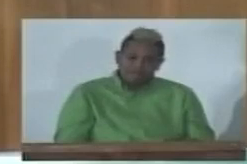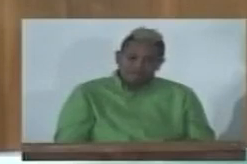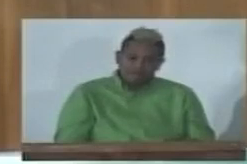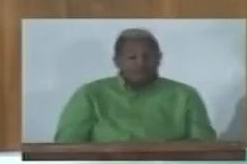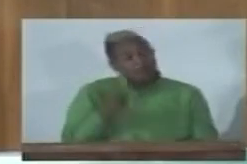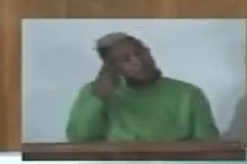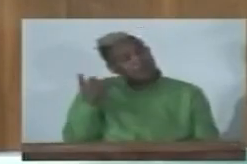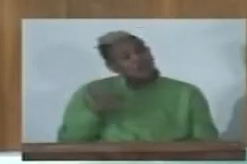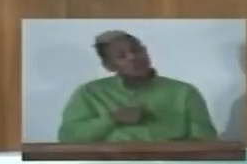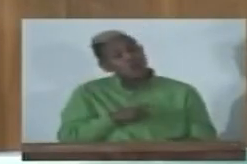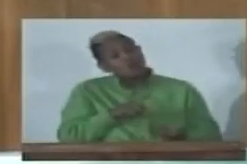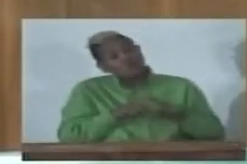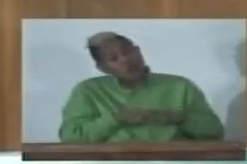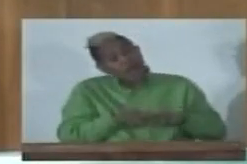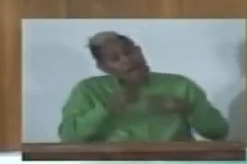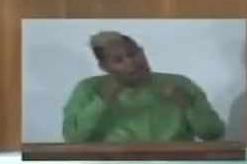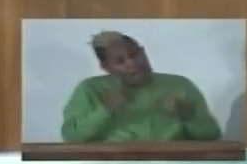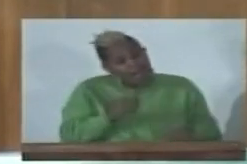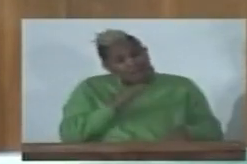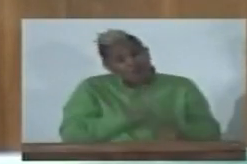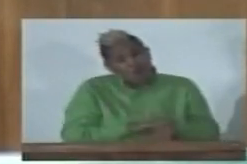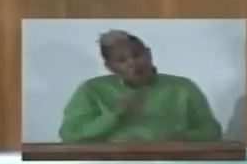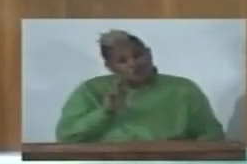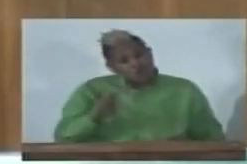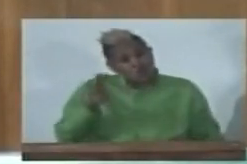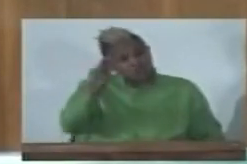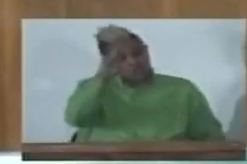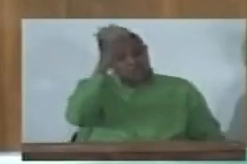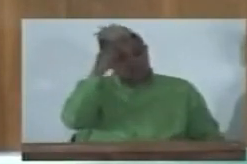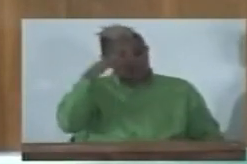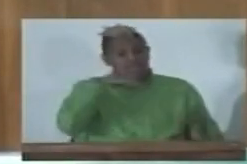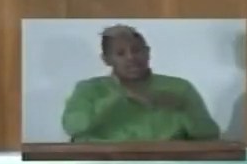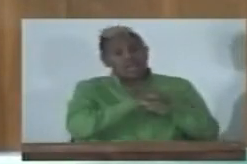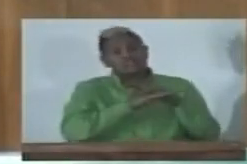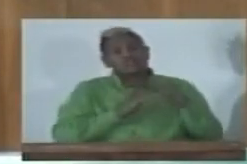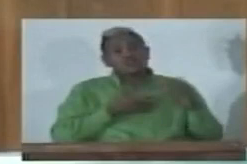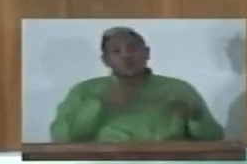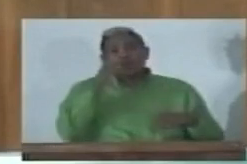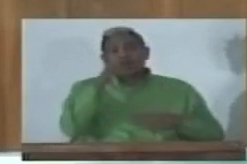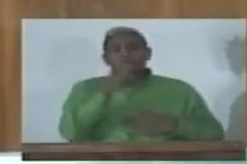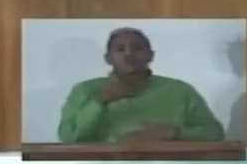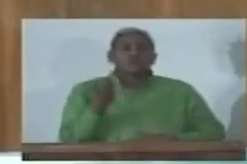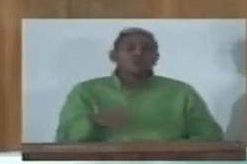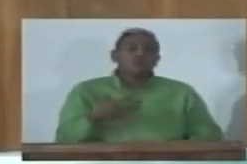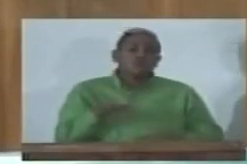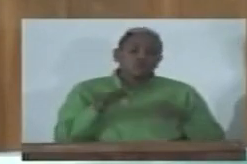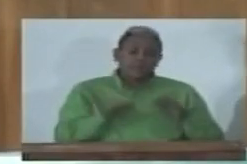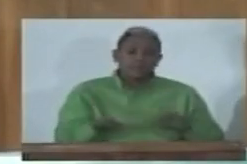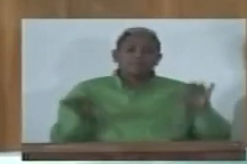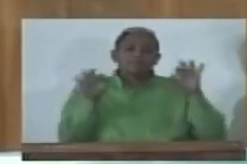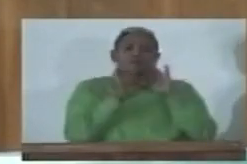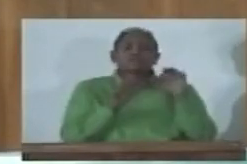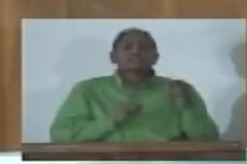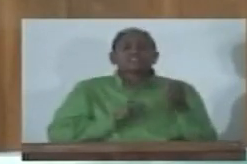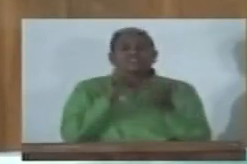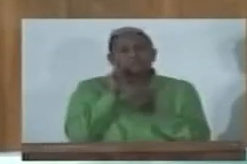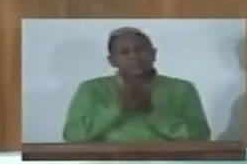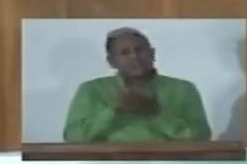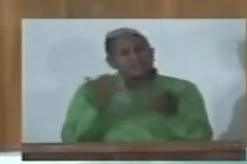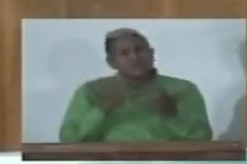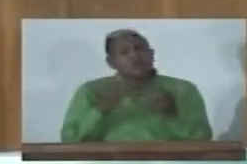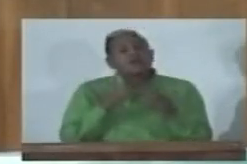on tourism, and because access to our airport is so important, then I believe that in